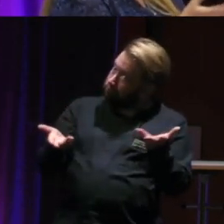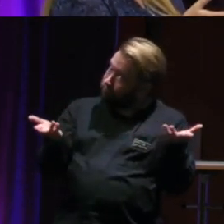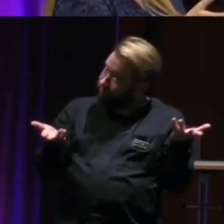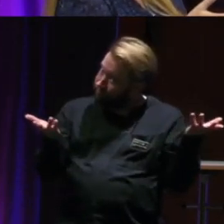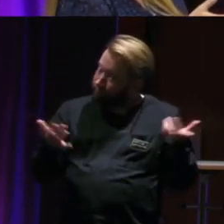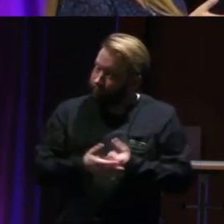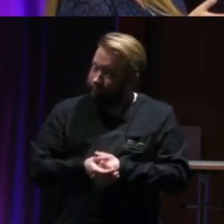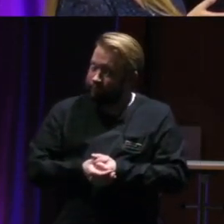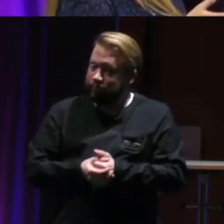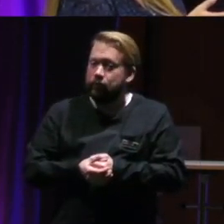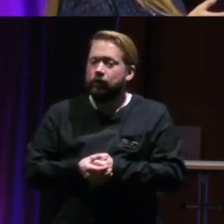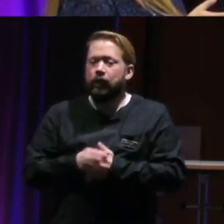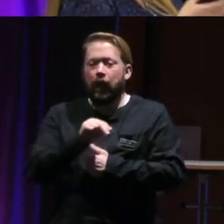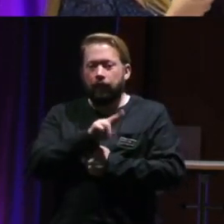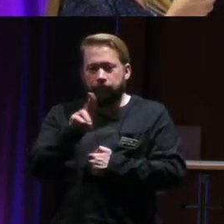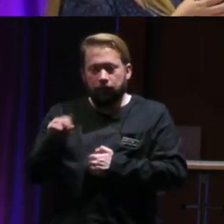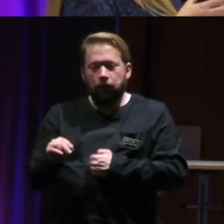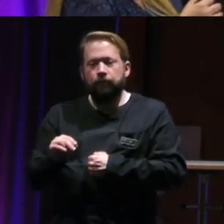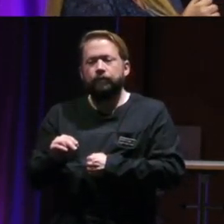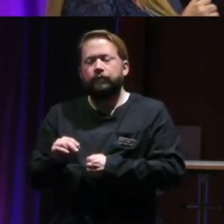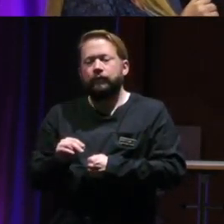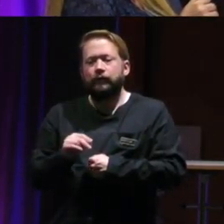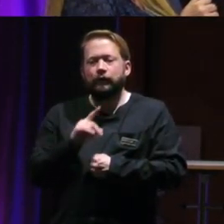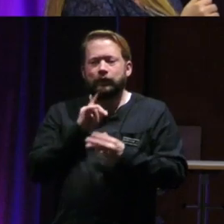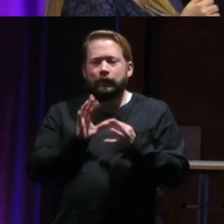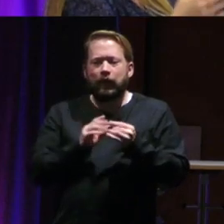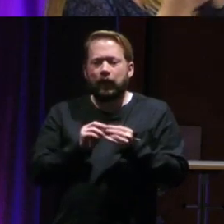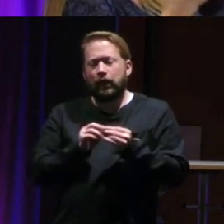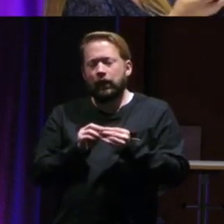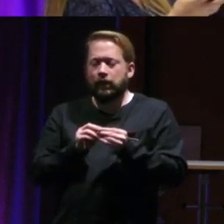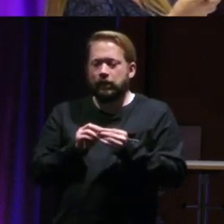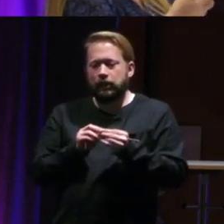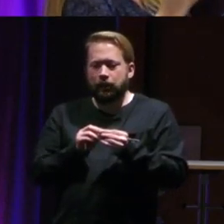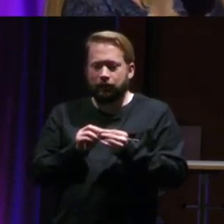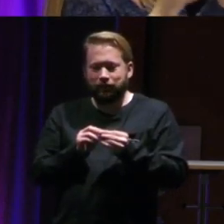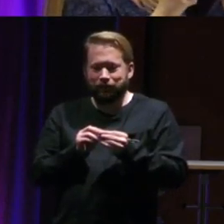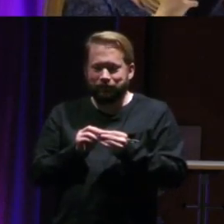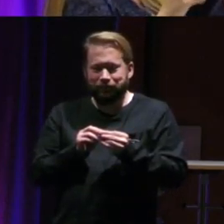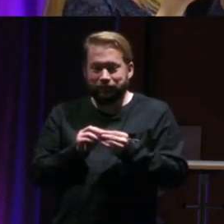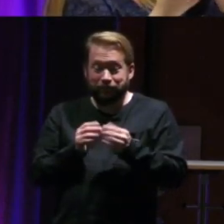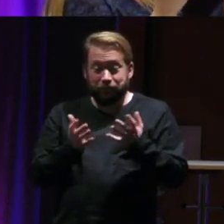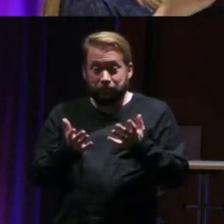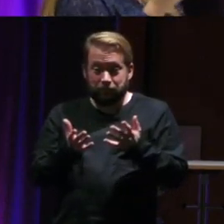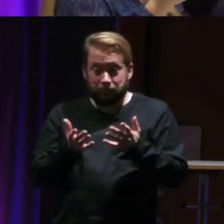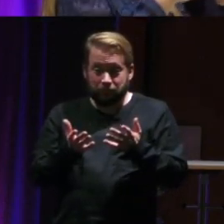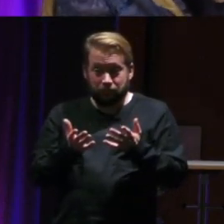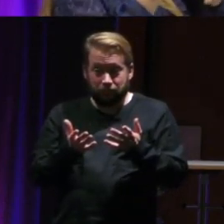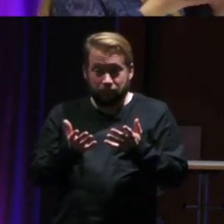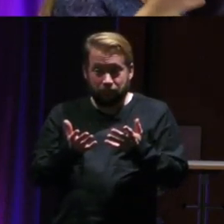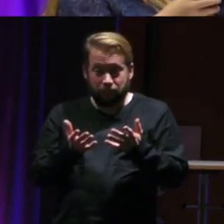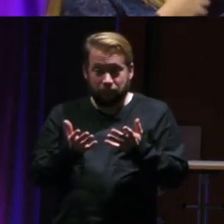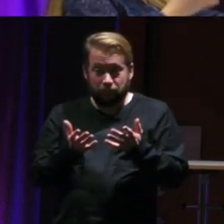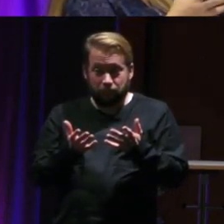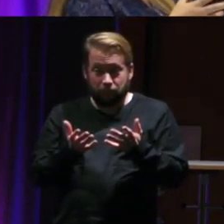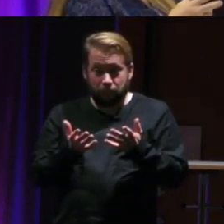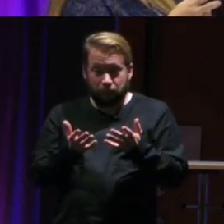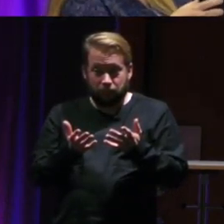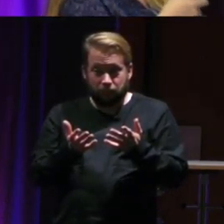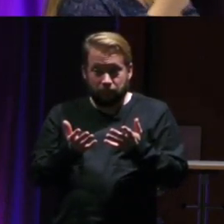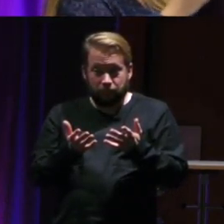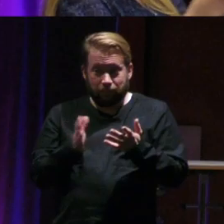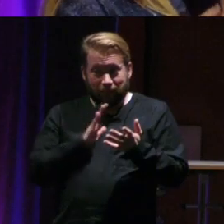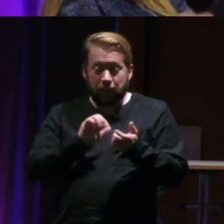But can I add to that question? If there is some, but there are not only like political protests against laws and torture